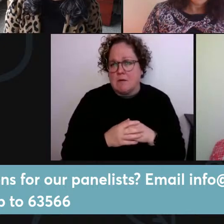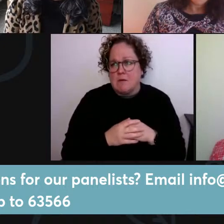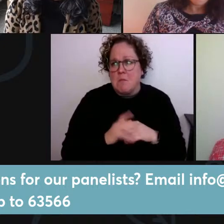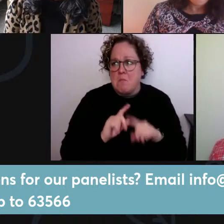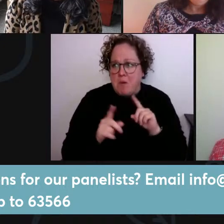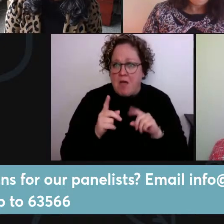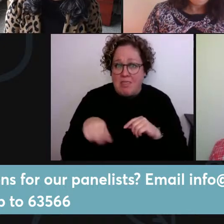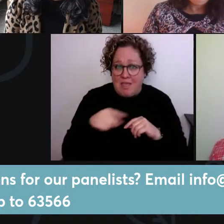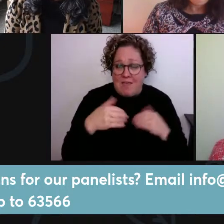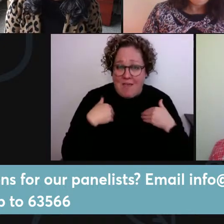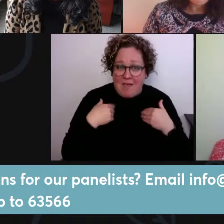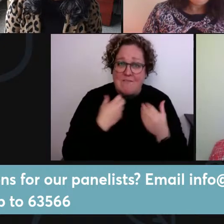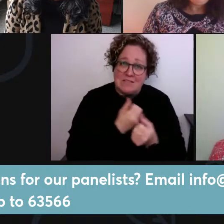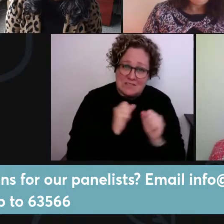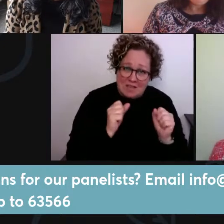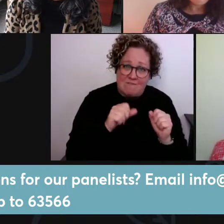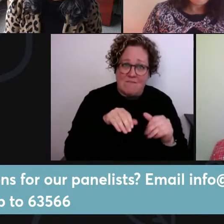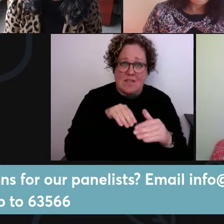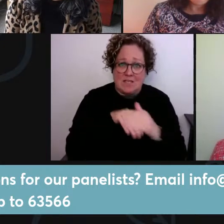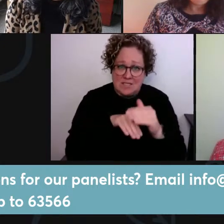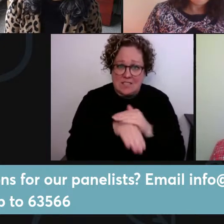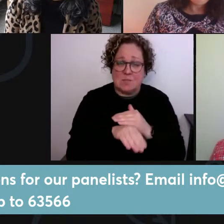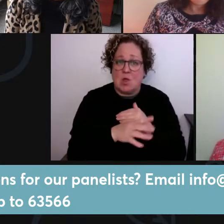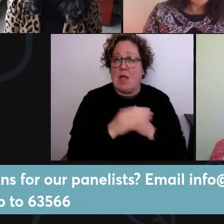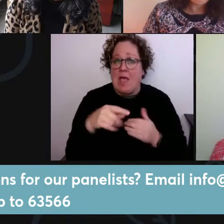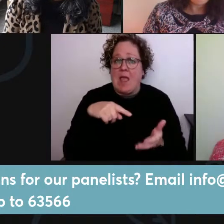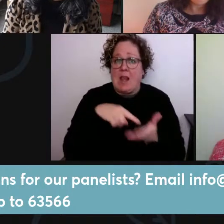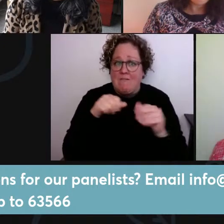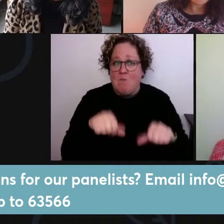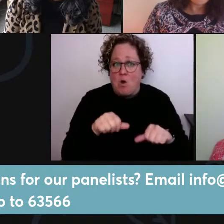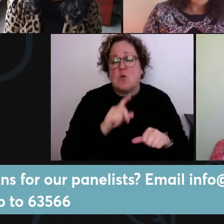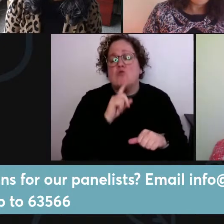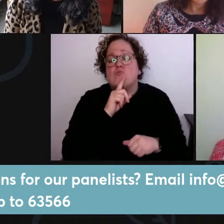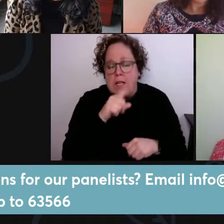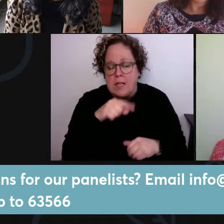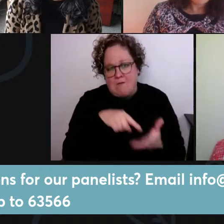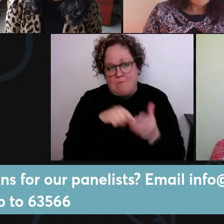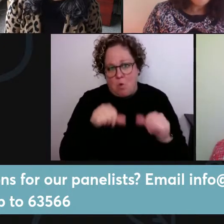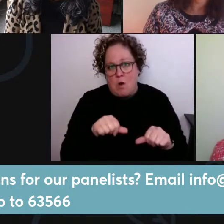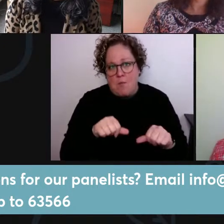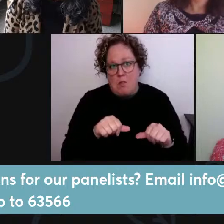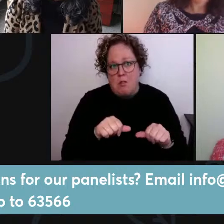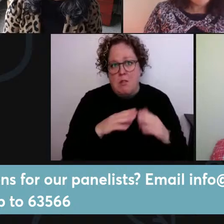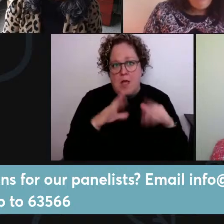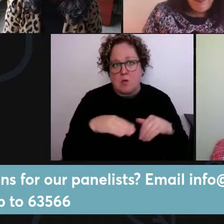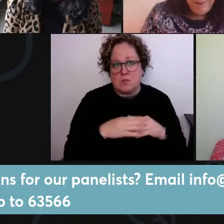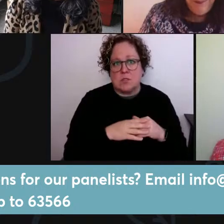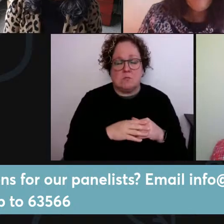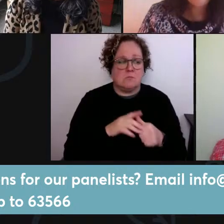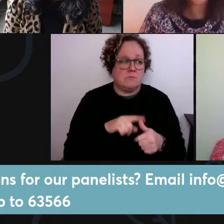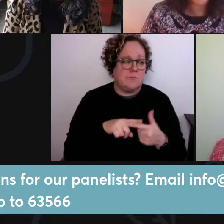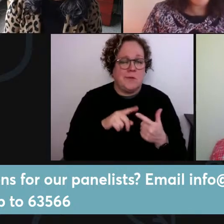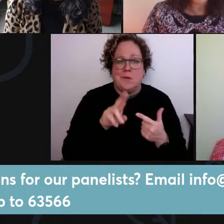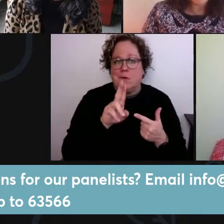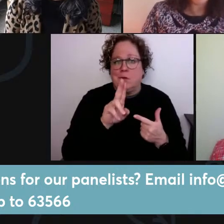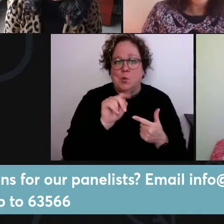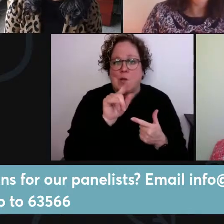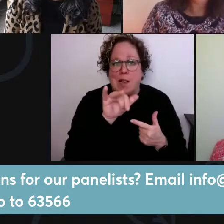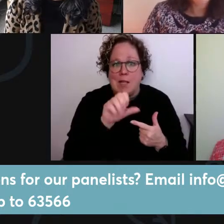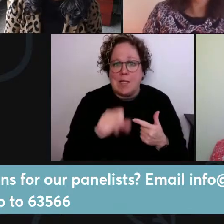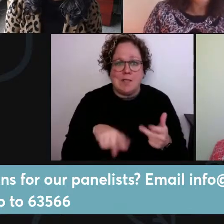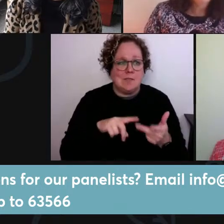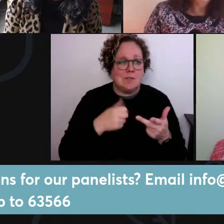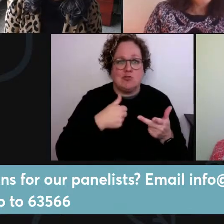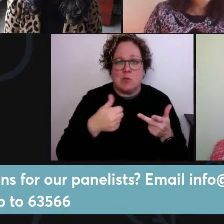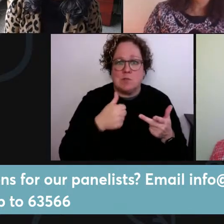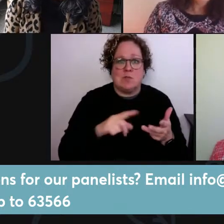safe, accessible, and affordable, truly affordable housing, utilities, transportation, food, safe